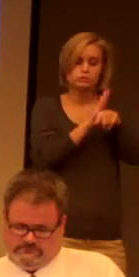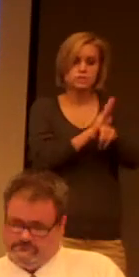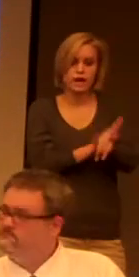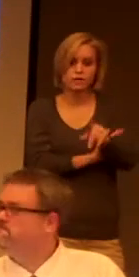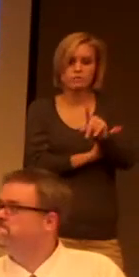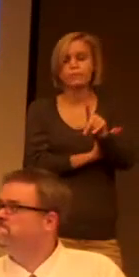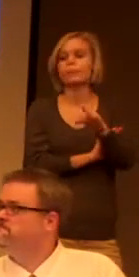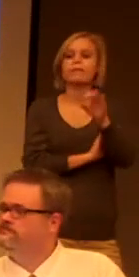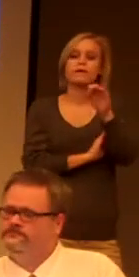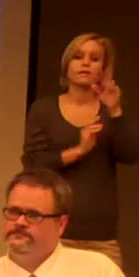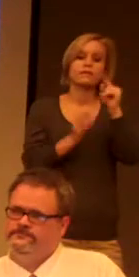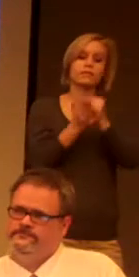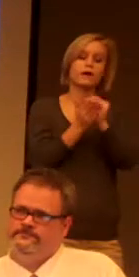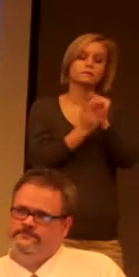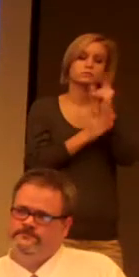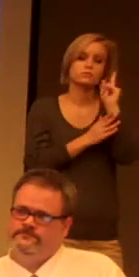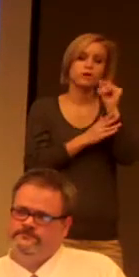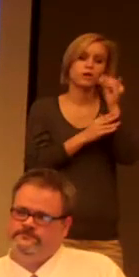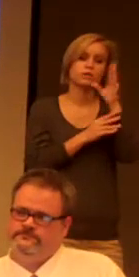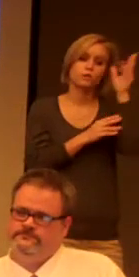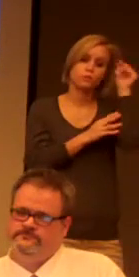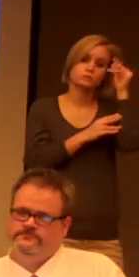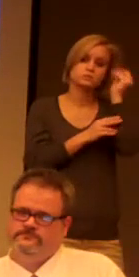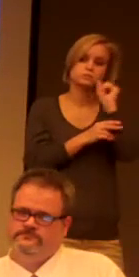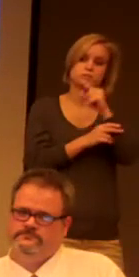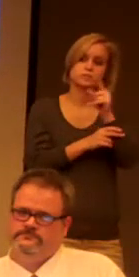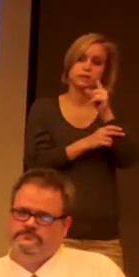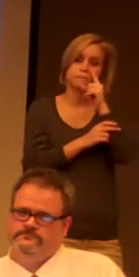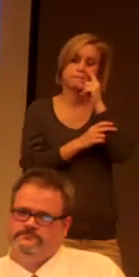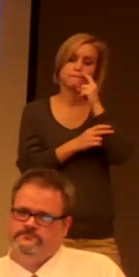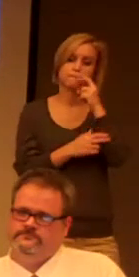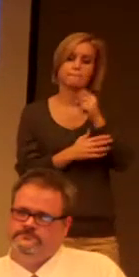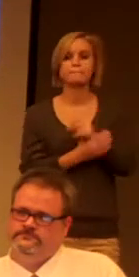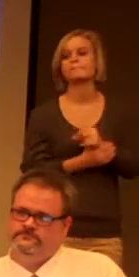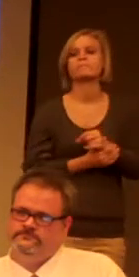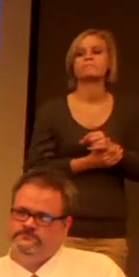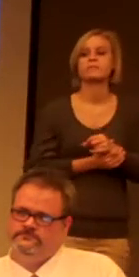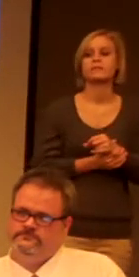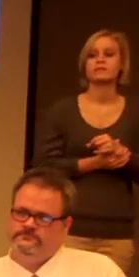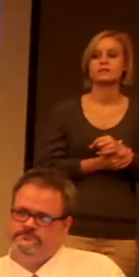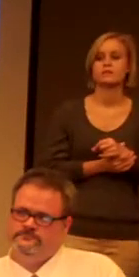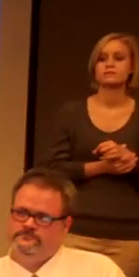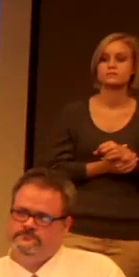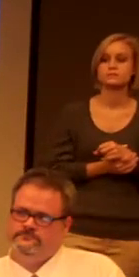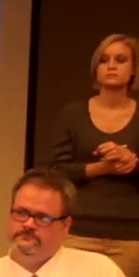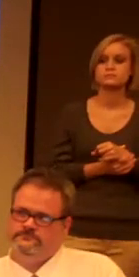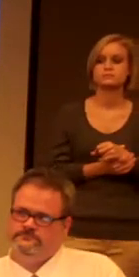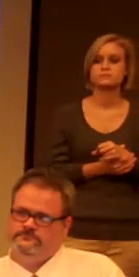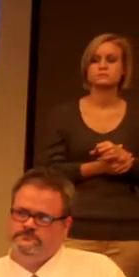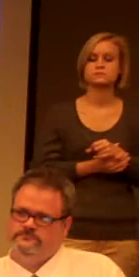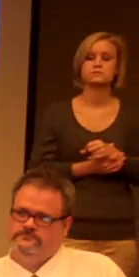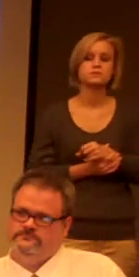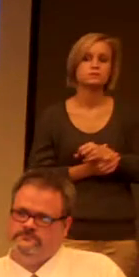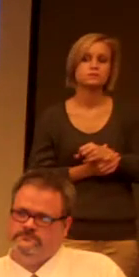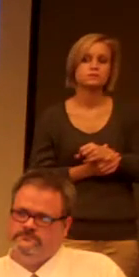was torn down when they did the. I always wondered what was behind those stuff. Those doors are in a warehouse here at